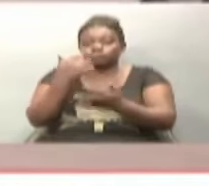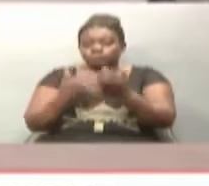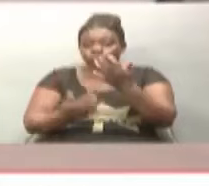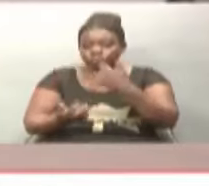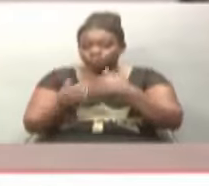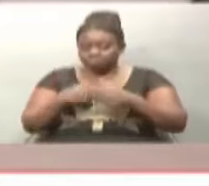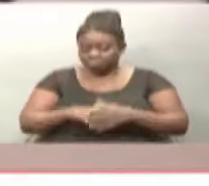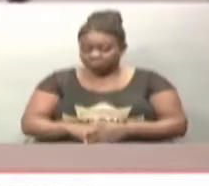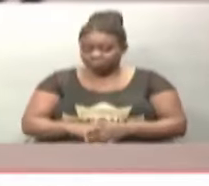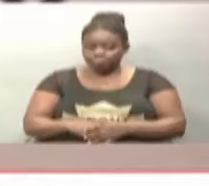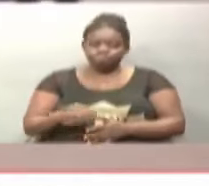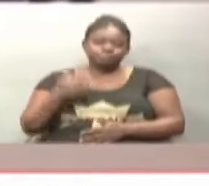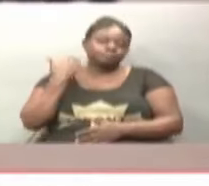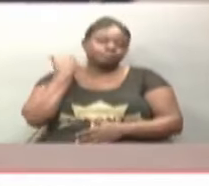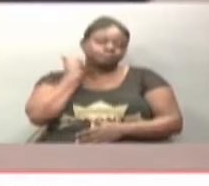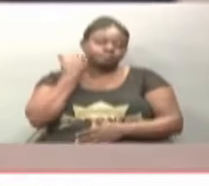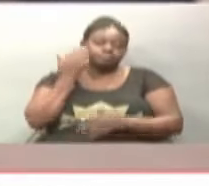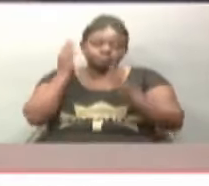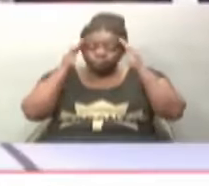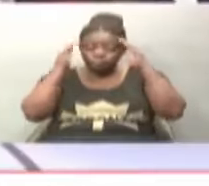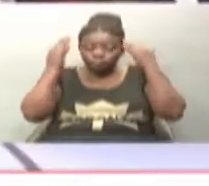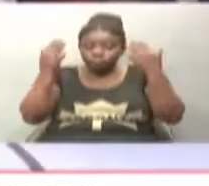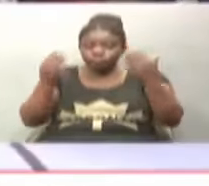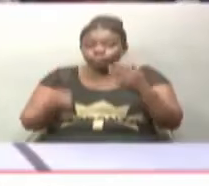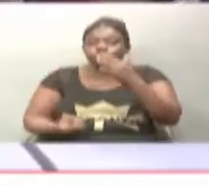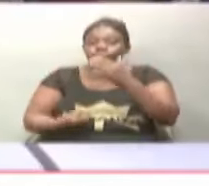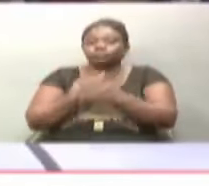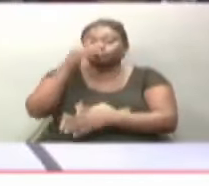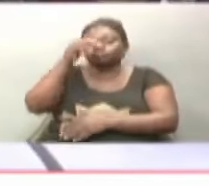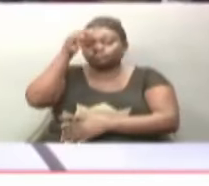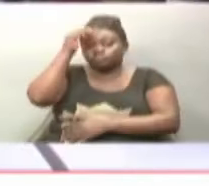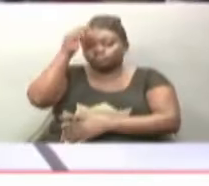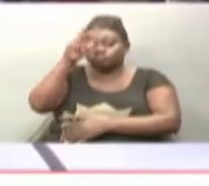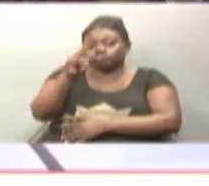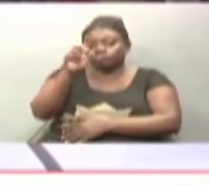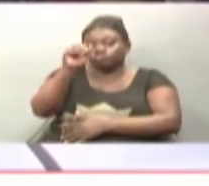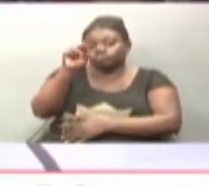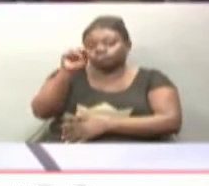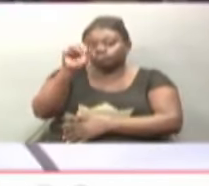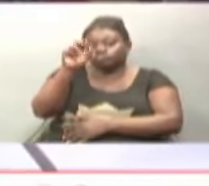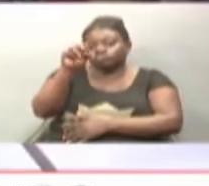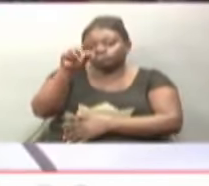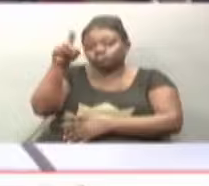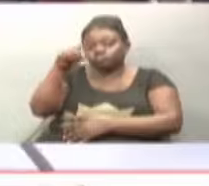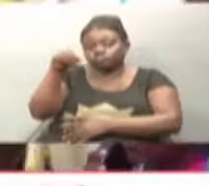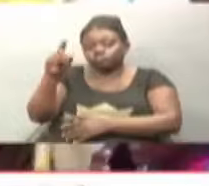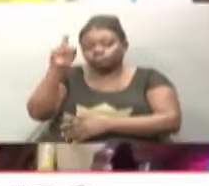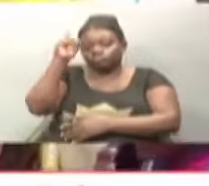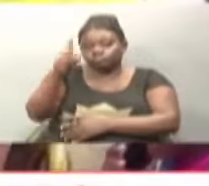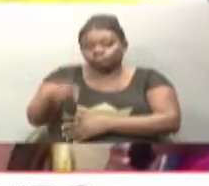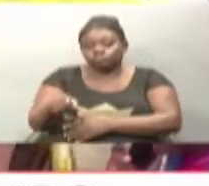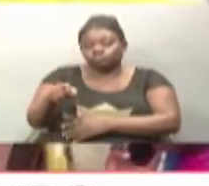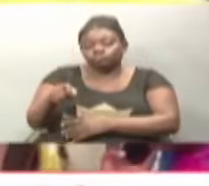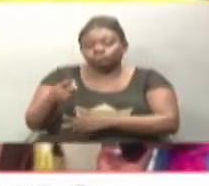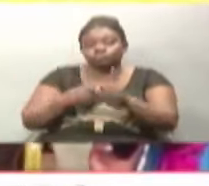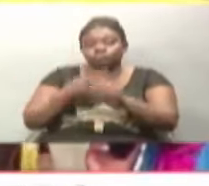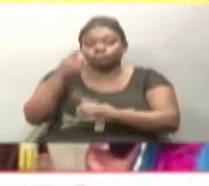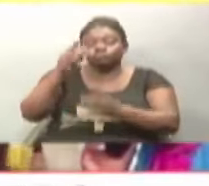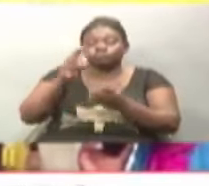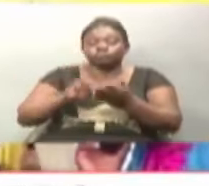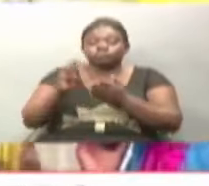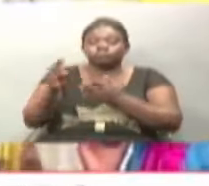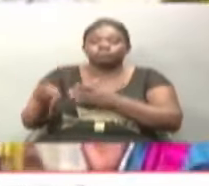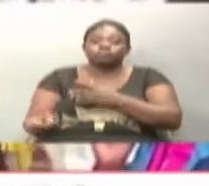Abazigwa batannamanyika bazinzeeko poliisi y'ekyabadaaza mu kabuga k'ekyabadaaza Kudolve Kampala okudde Masaka ne bagisindirira